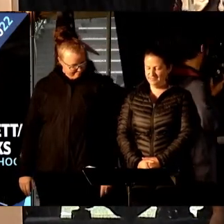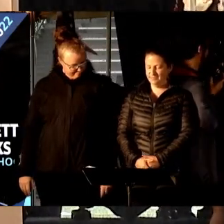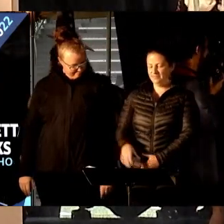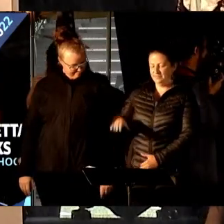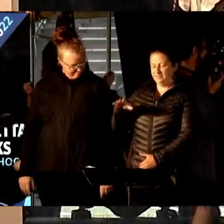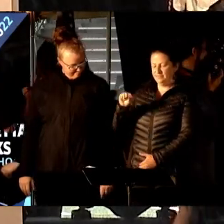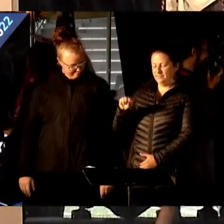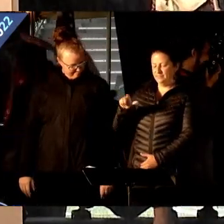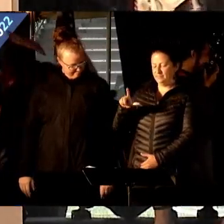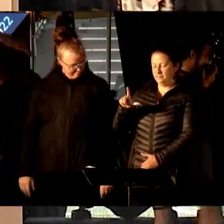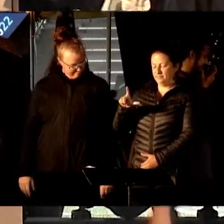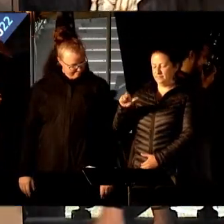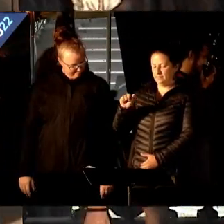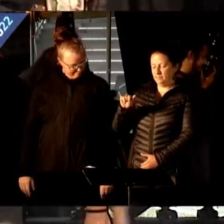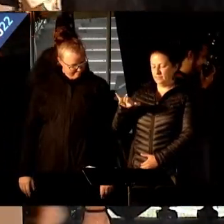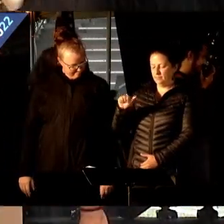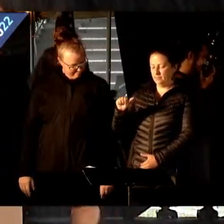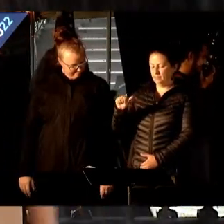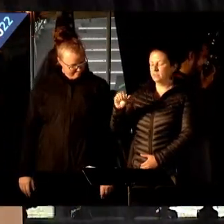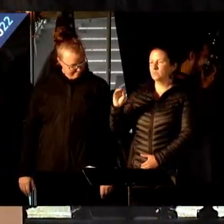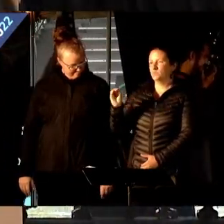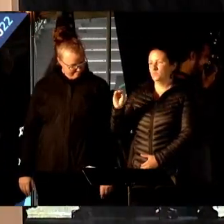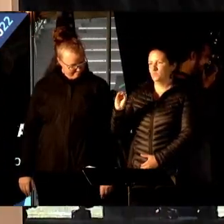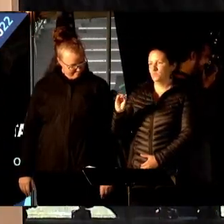Aaliyah Ortega.